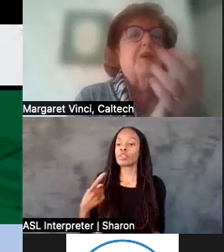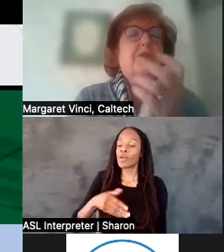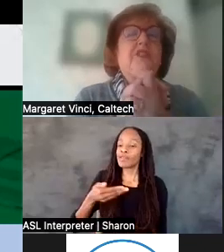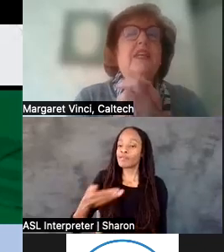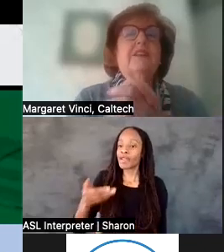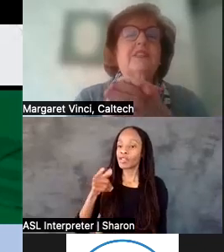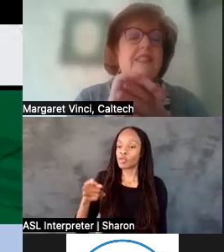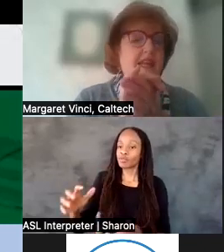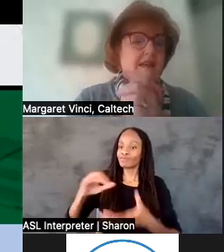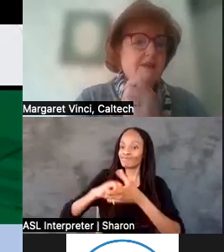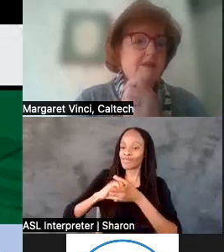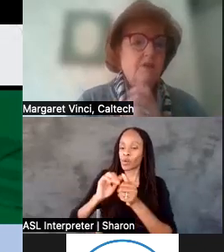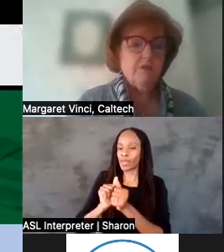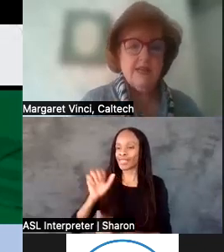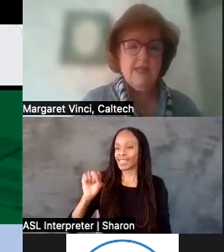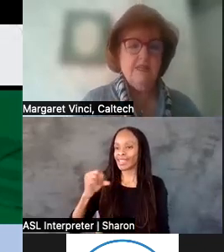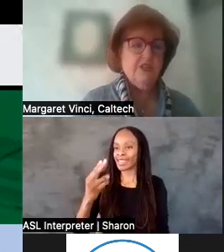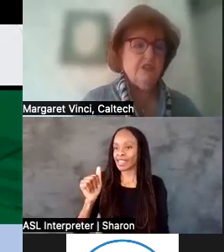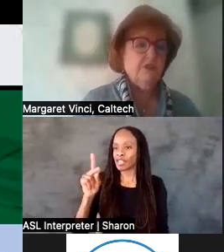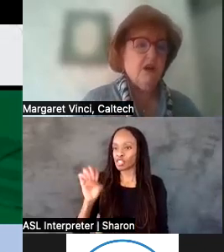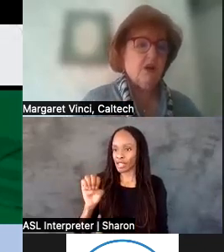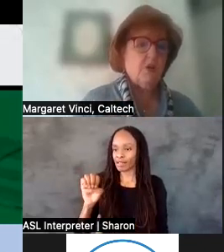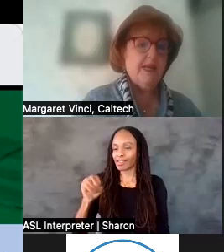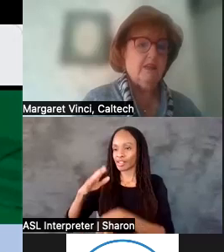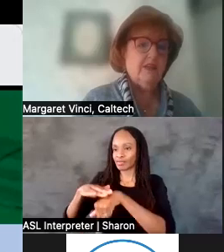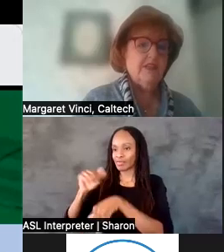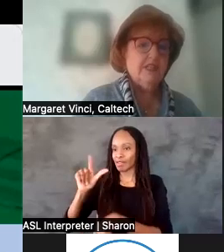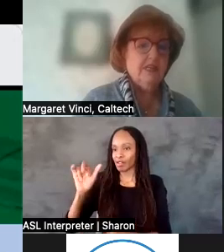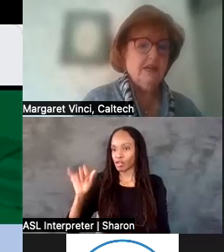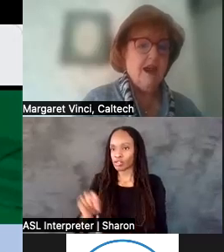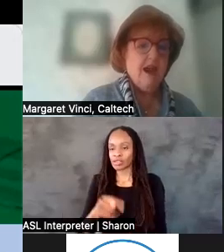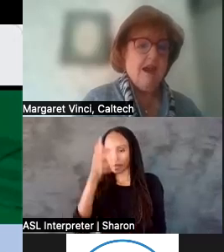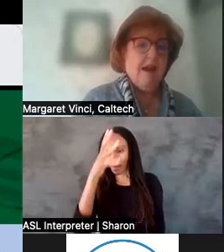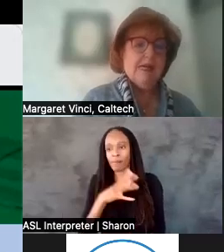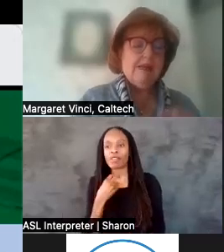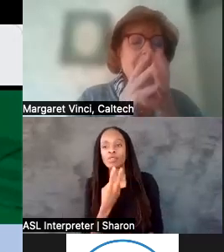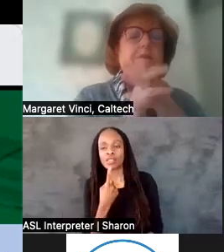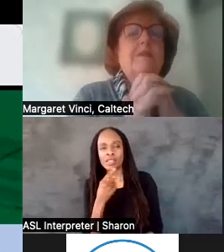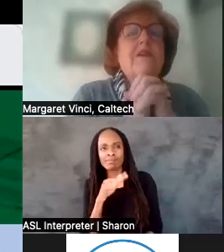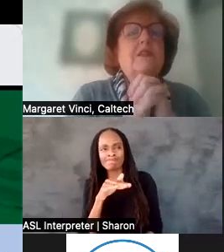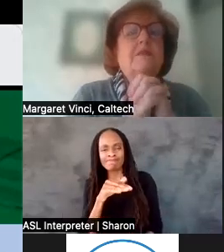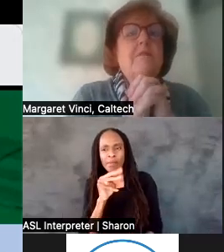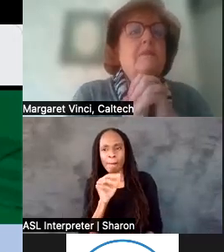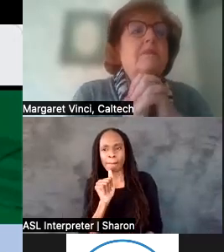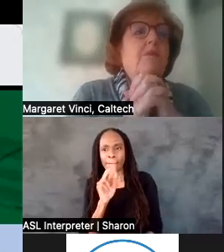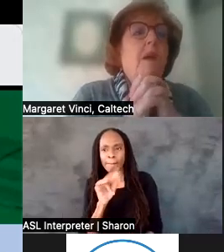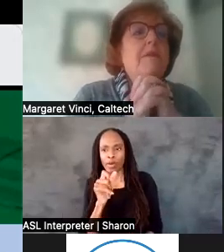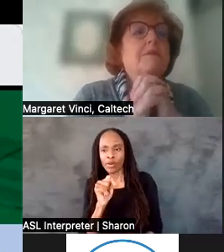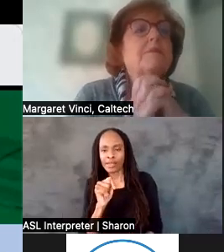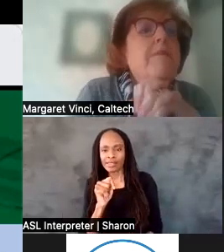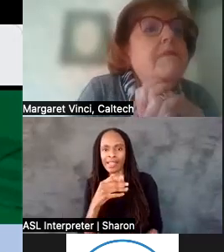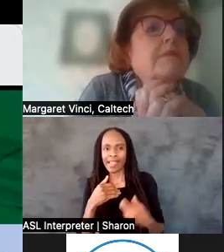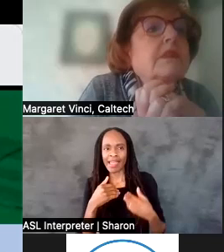a partner with Shake Alert. And I'm going to move right into our Margaret, Quake Alert. Margaret, just a second. I just want to point out there is a typo in